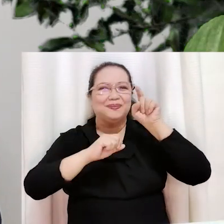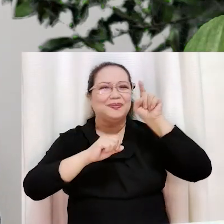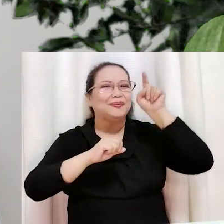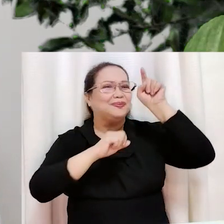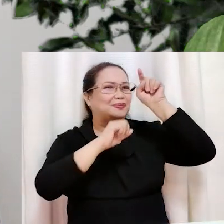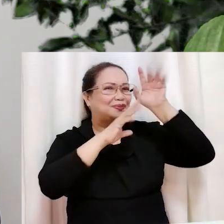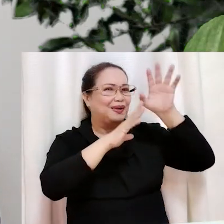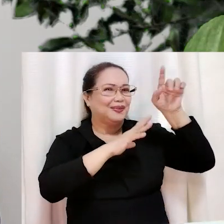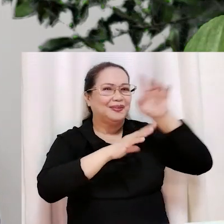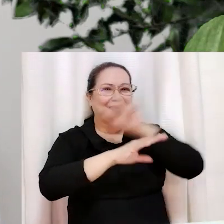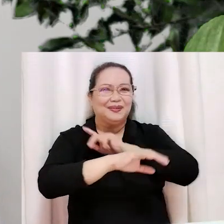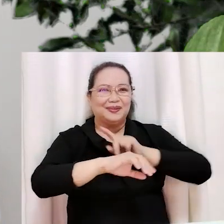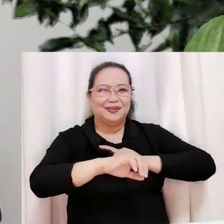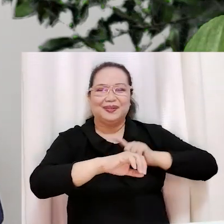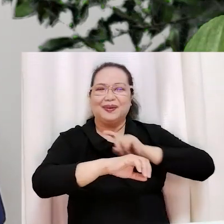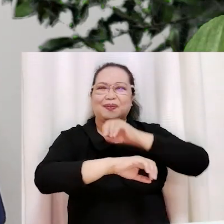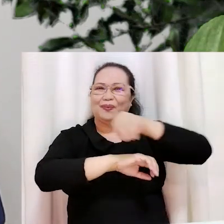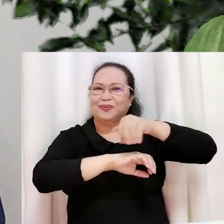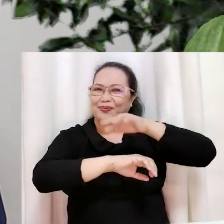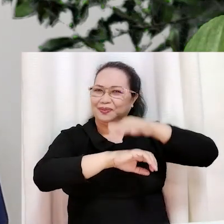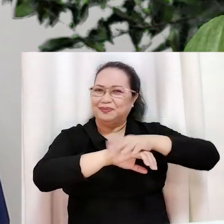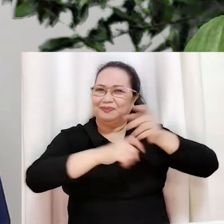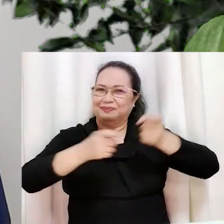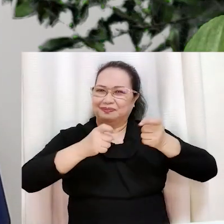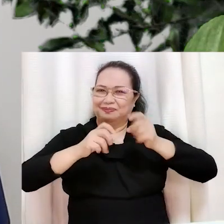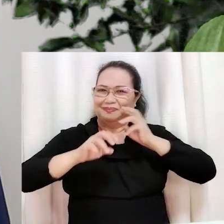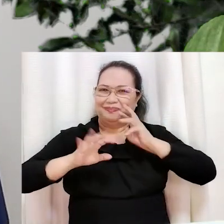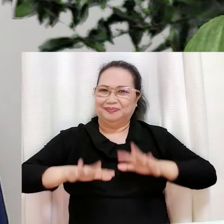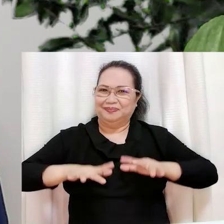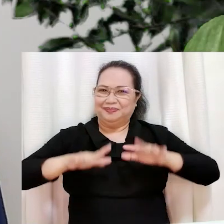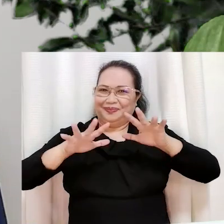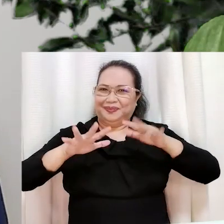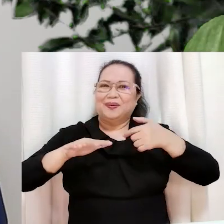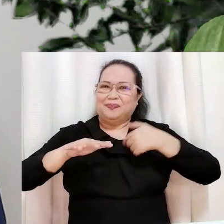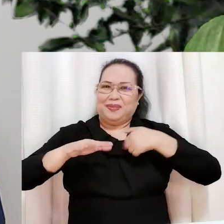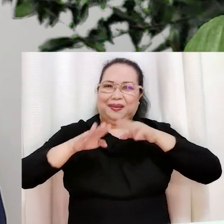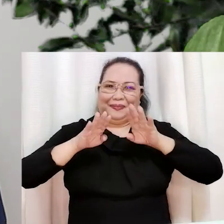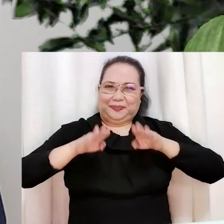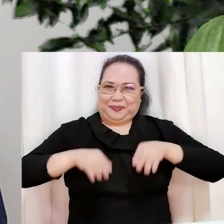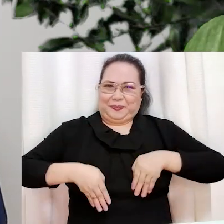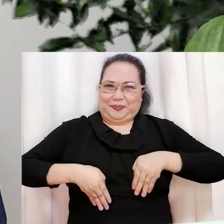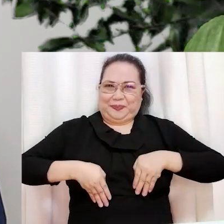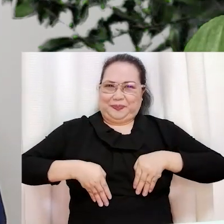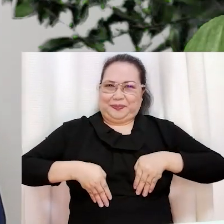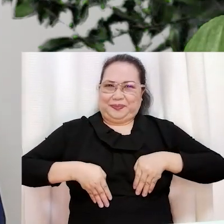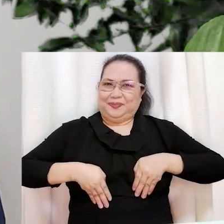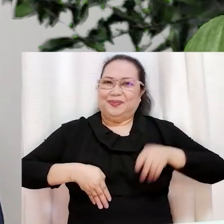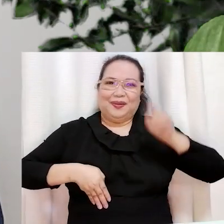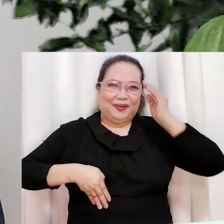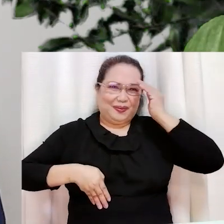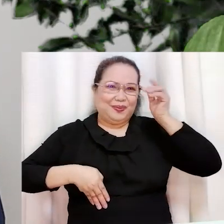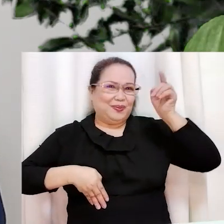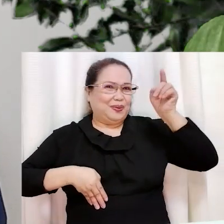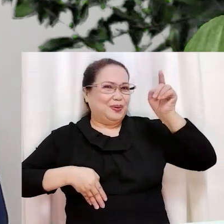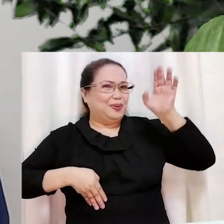king over the flood, and I will be still, know you are